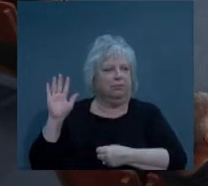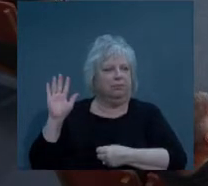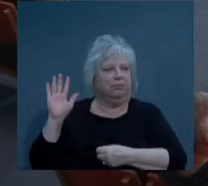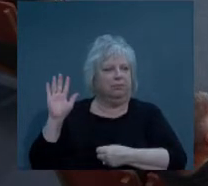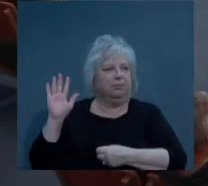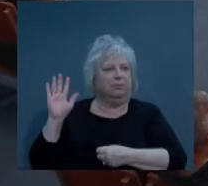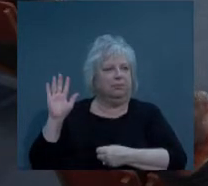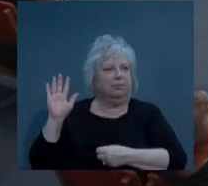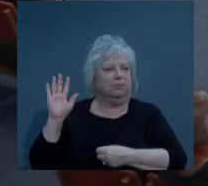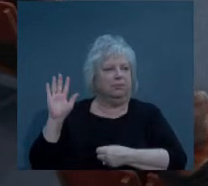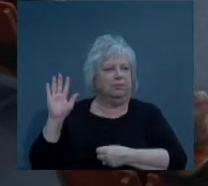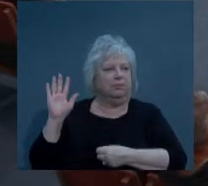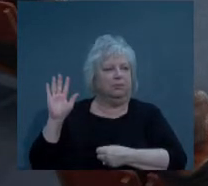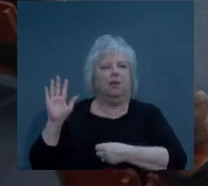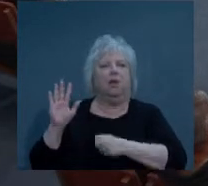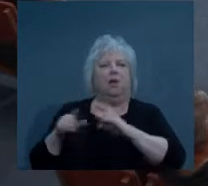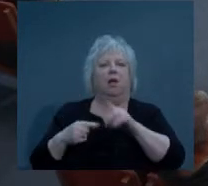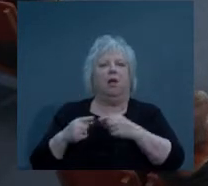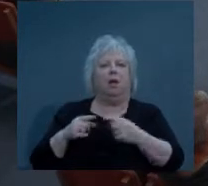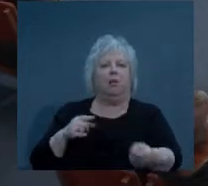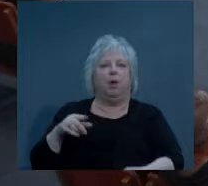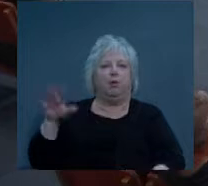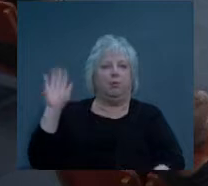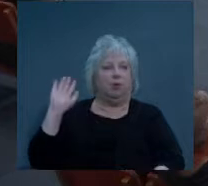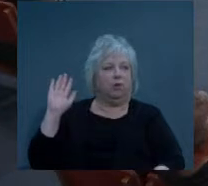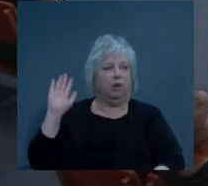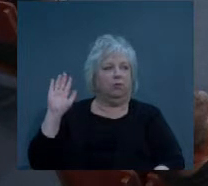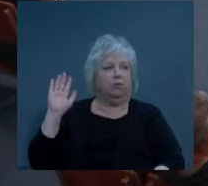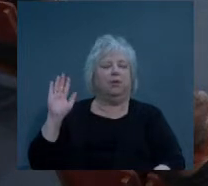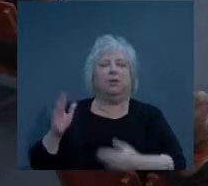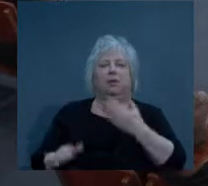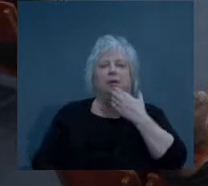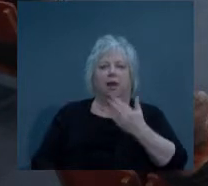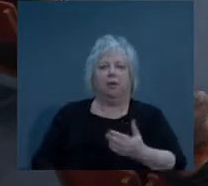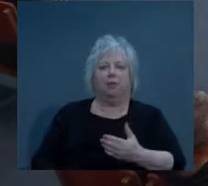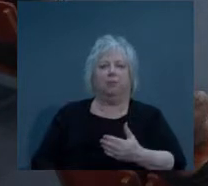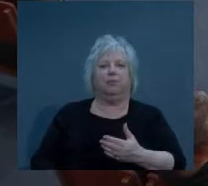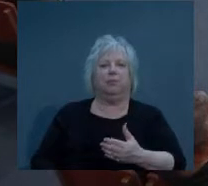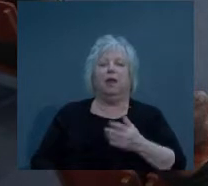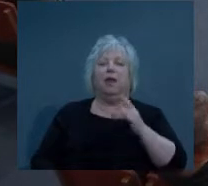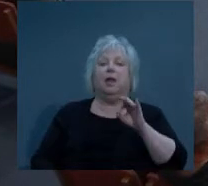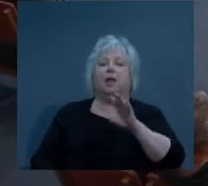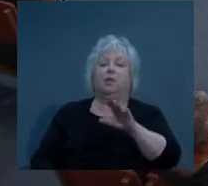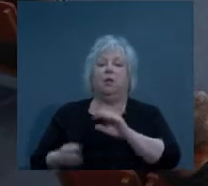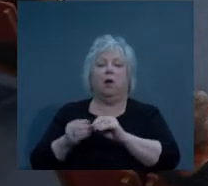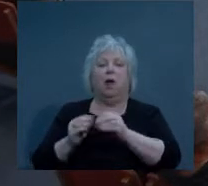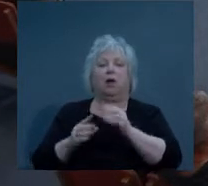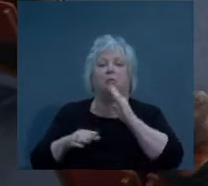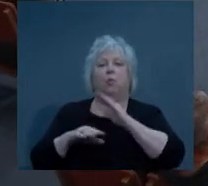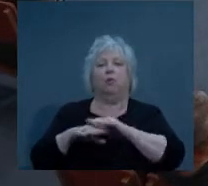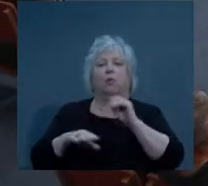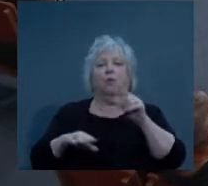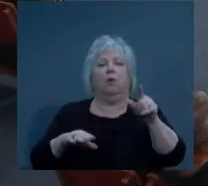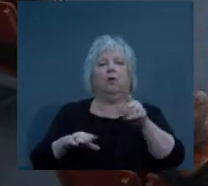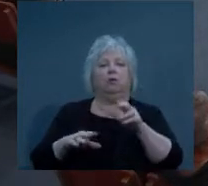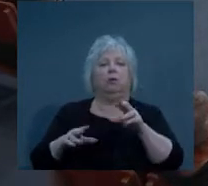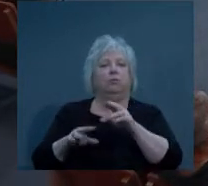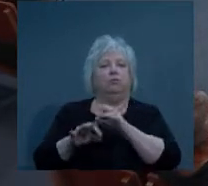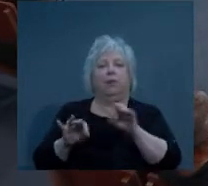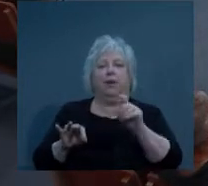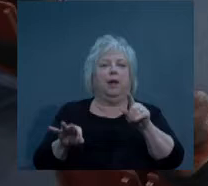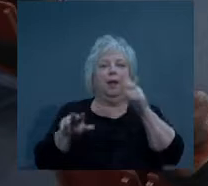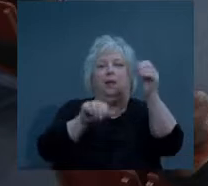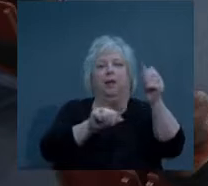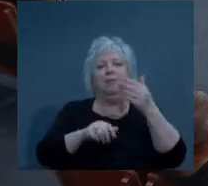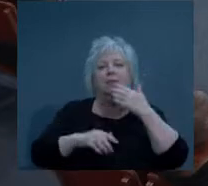hand. Those opposed? Thank you. If your item was called, you're free to go. Thank you